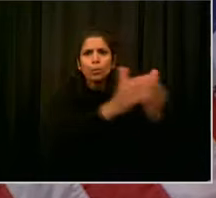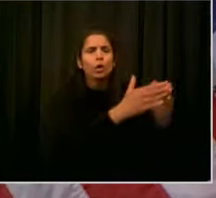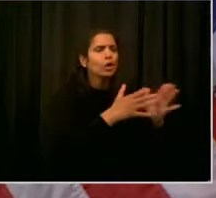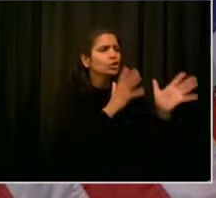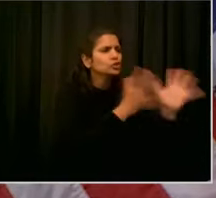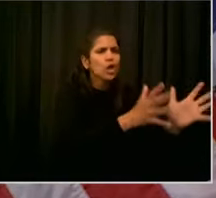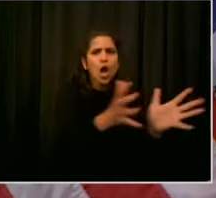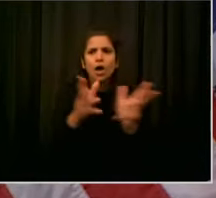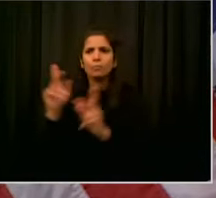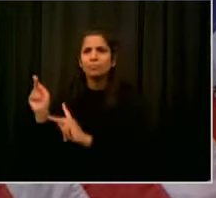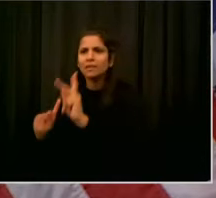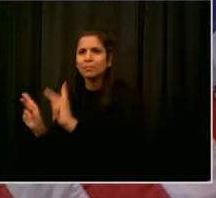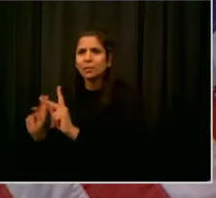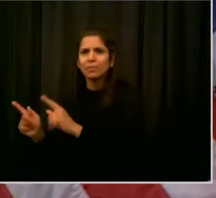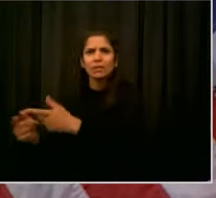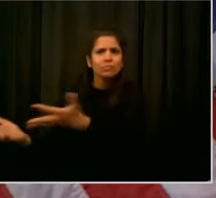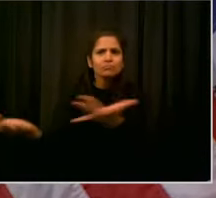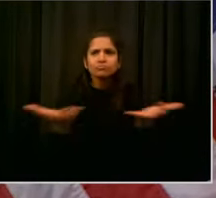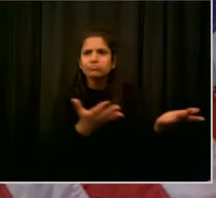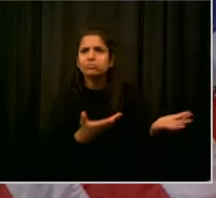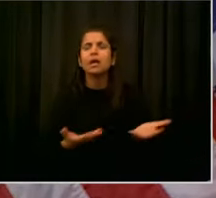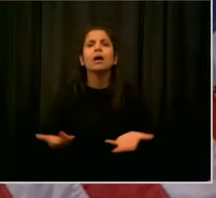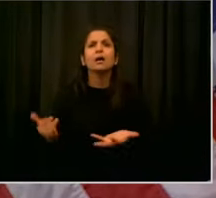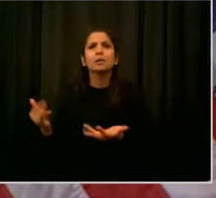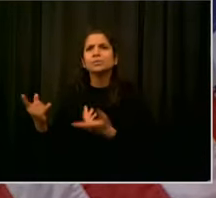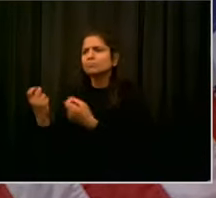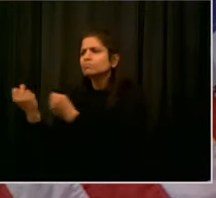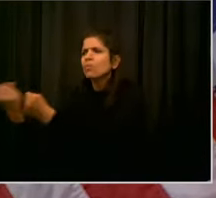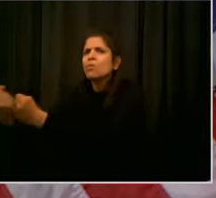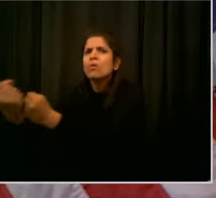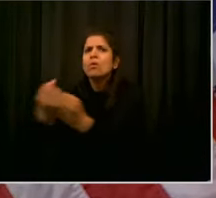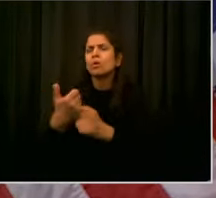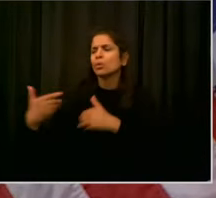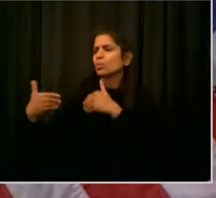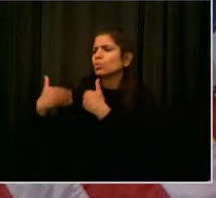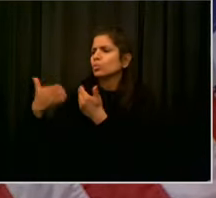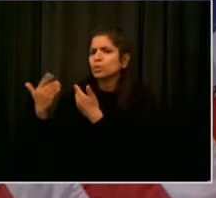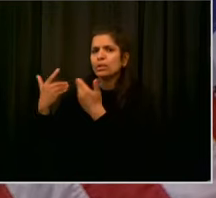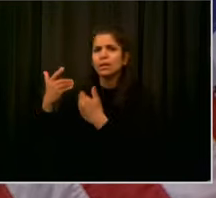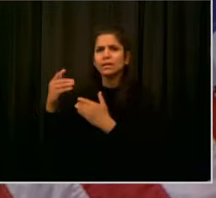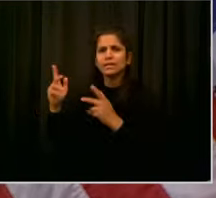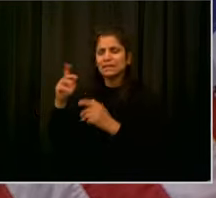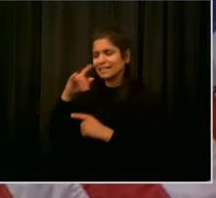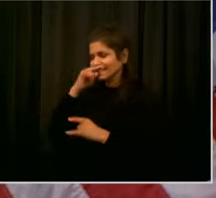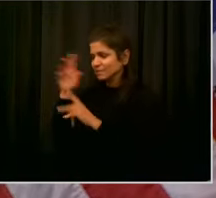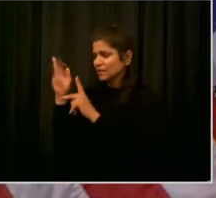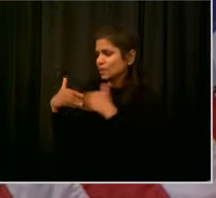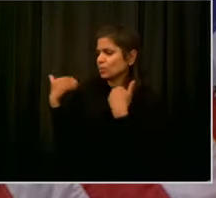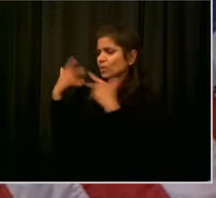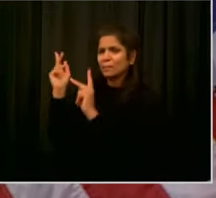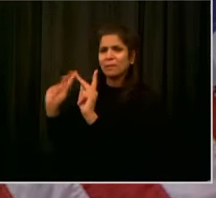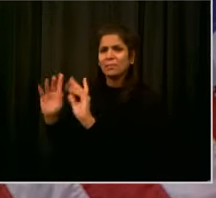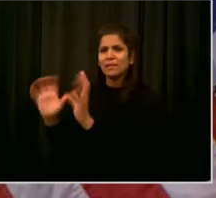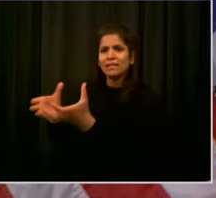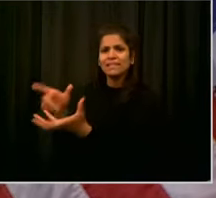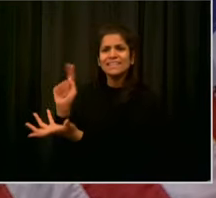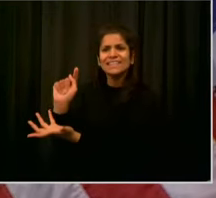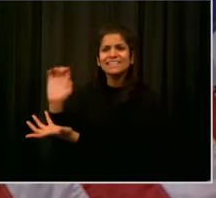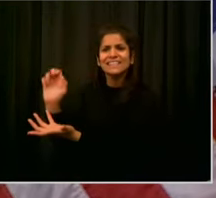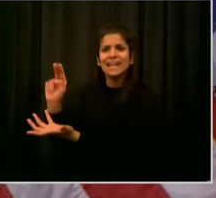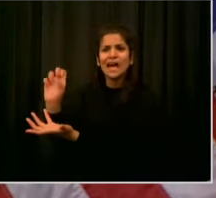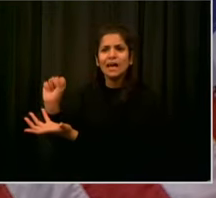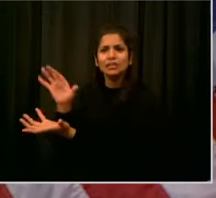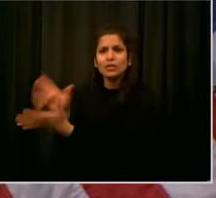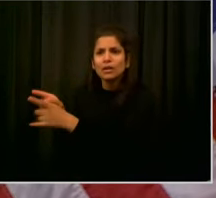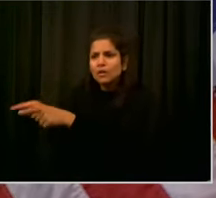the support they need, whether it's mental health services, whether a kid needs help at school, whatever it is,